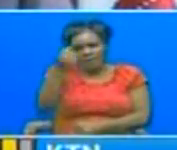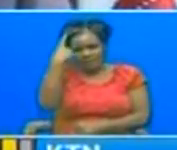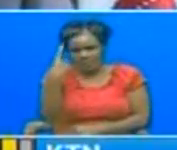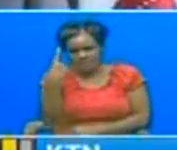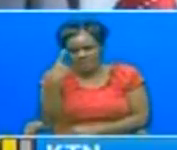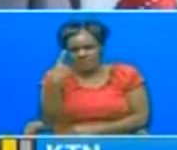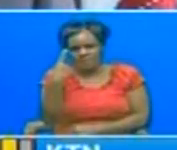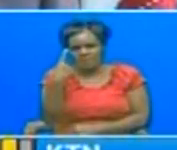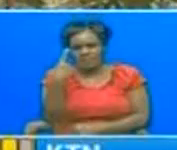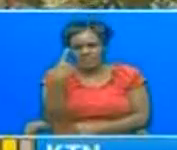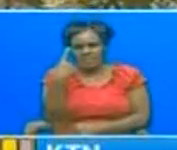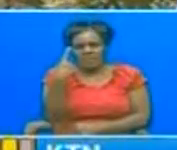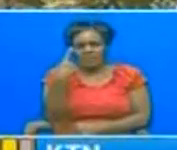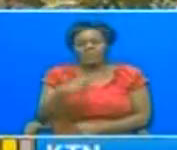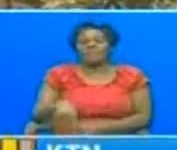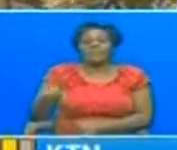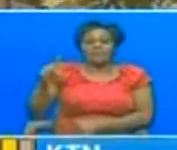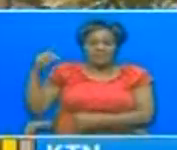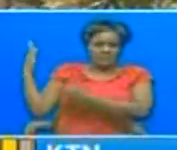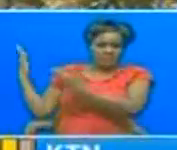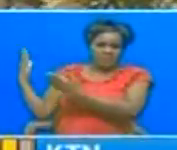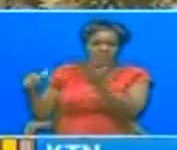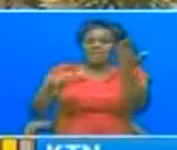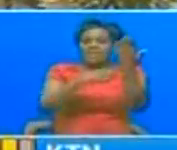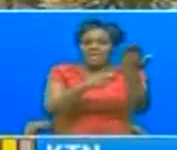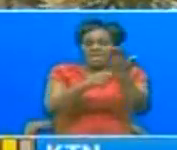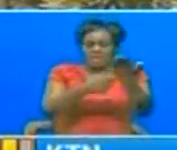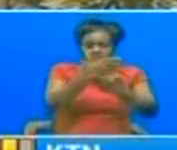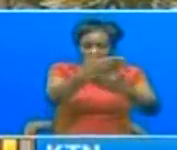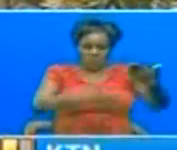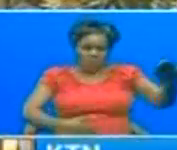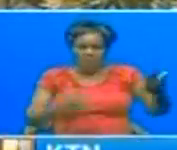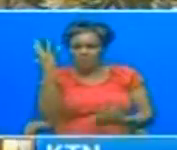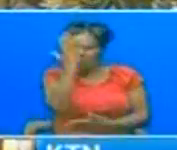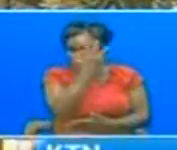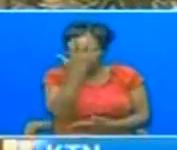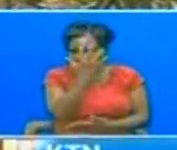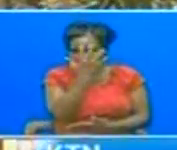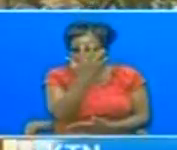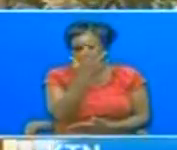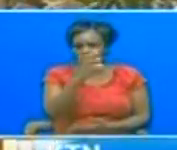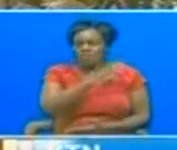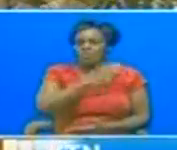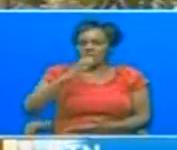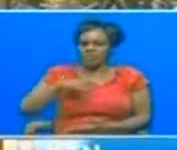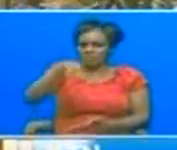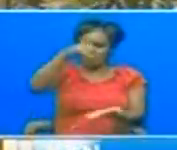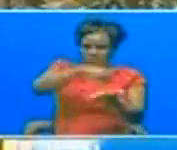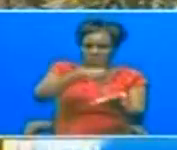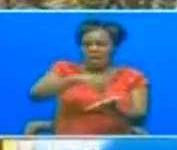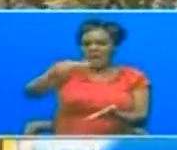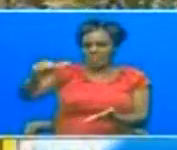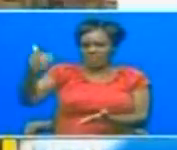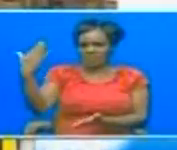the capacity issues. Ruto, whose name featured in the list of shame by the Ethics and Anti-Corruption Commission, is among other